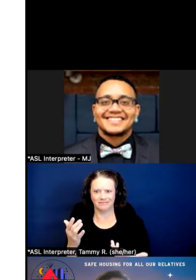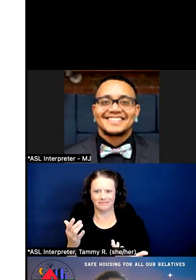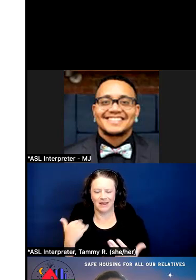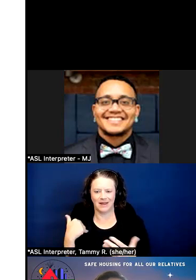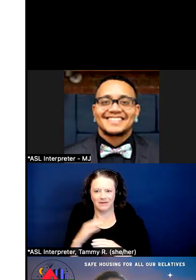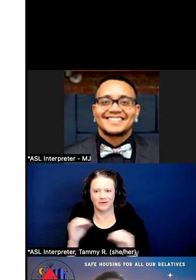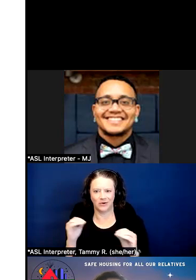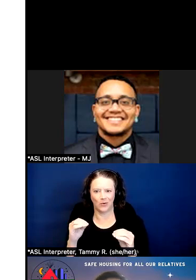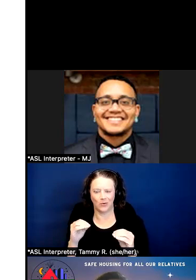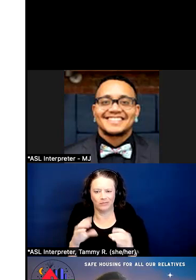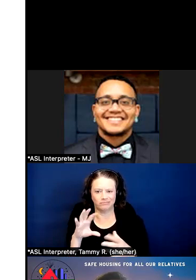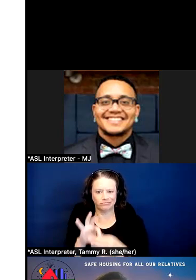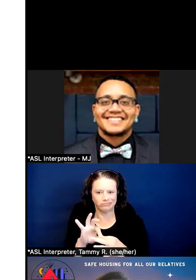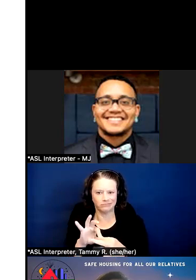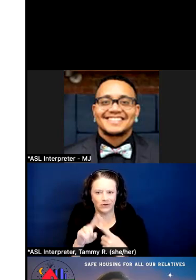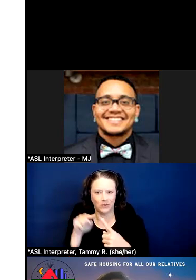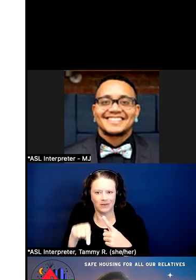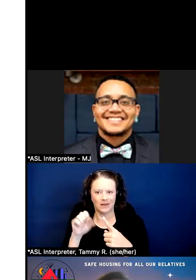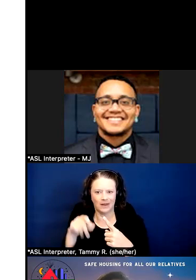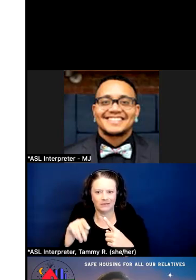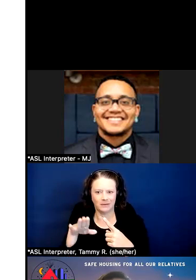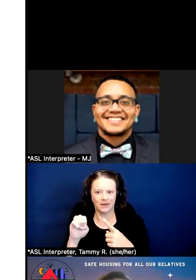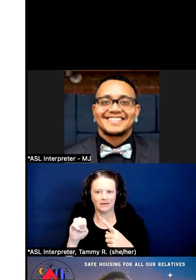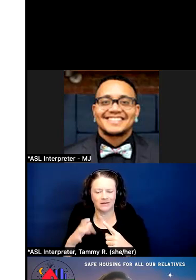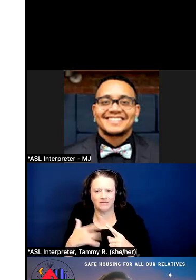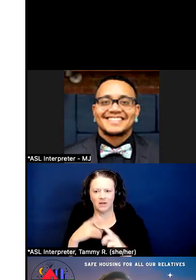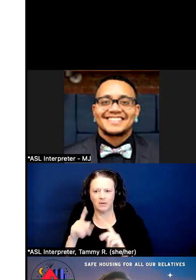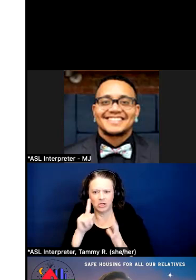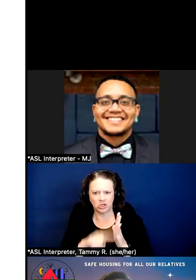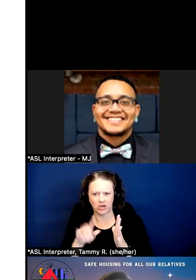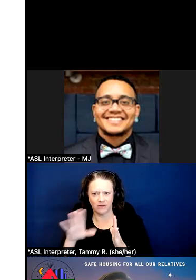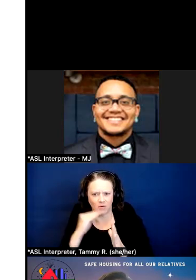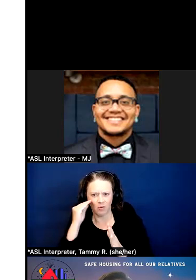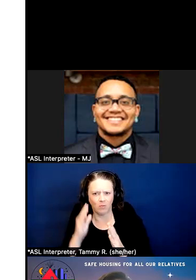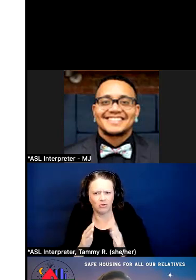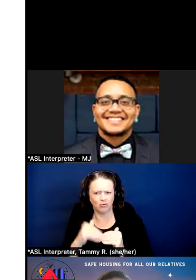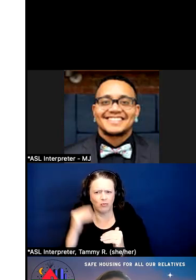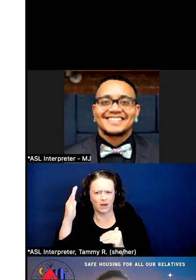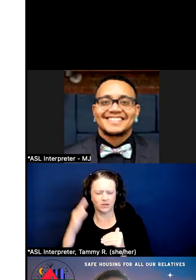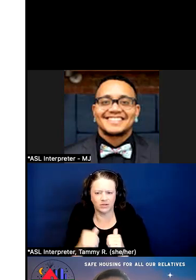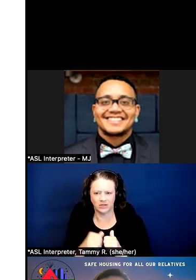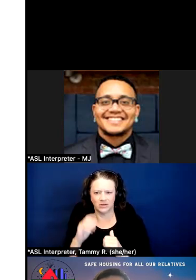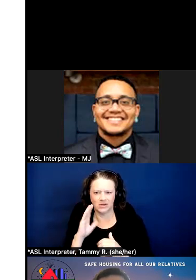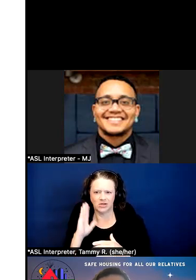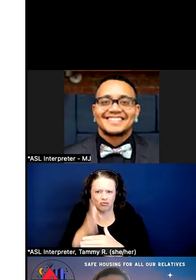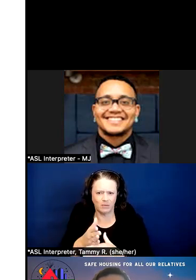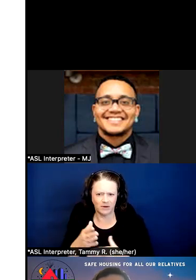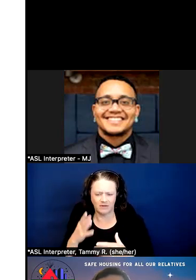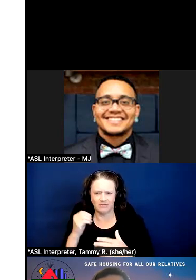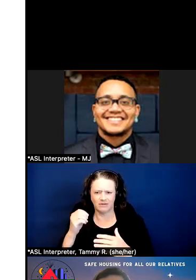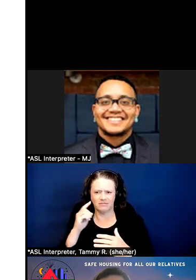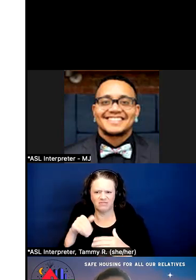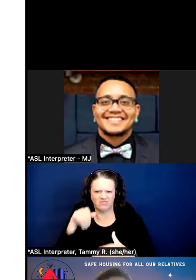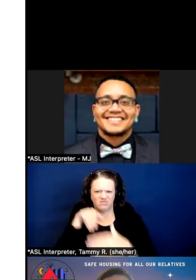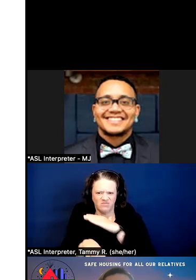theirs. They thought that the home checks were too frequent, they were invasive, disruptive, further traumatized them very